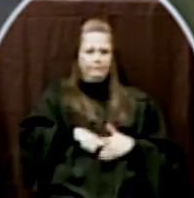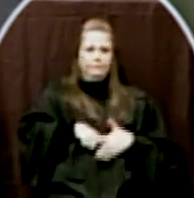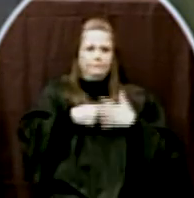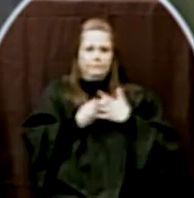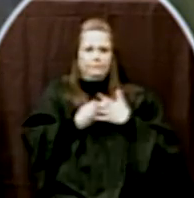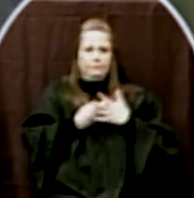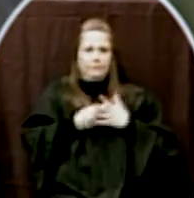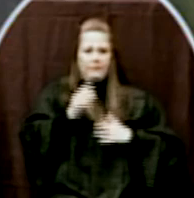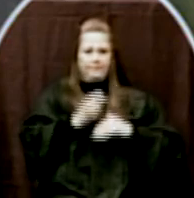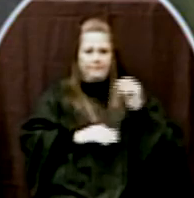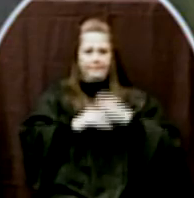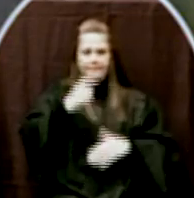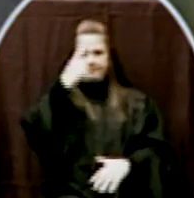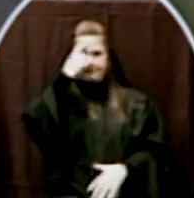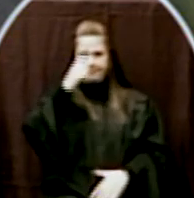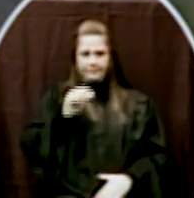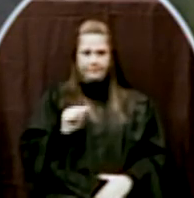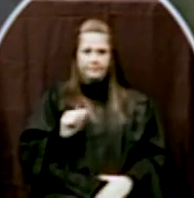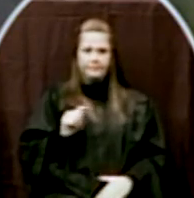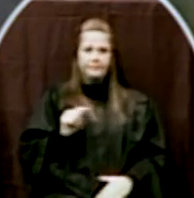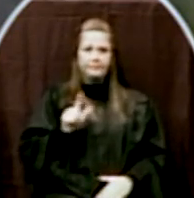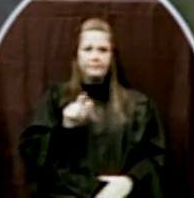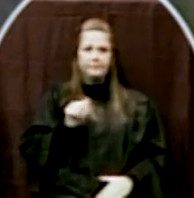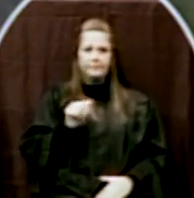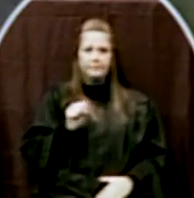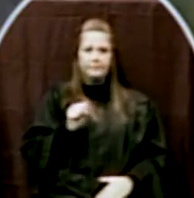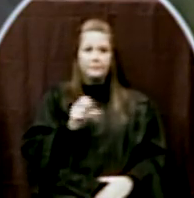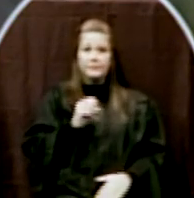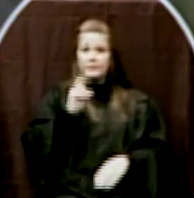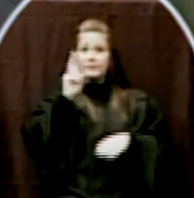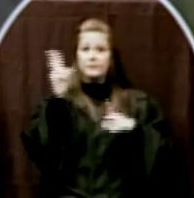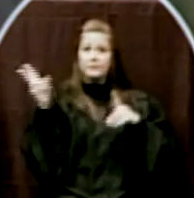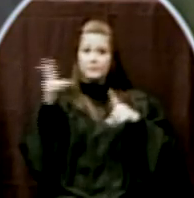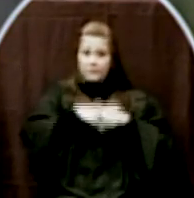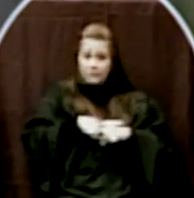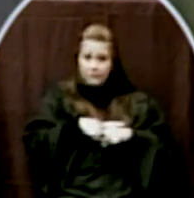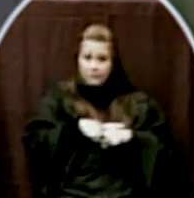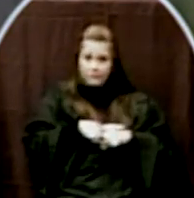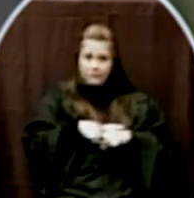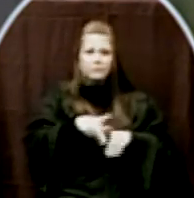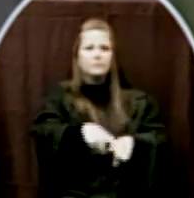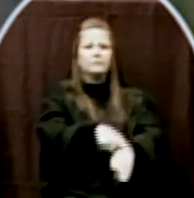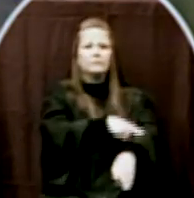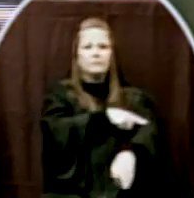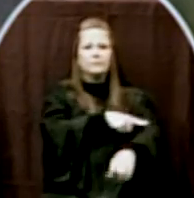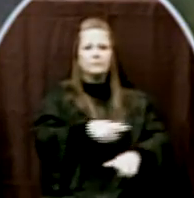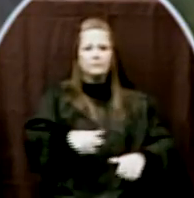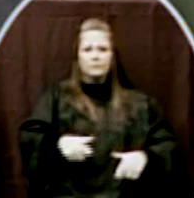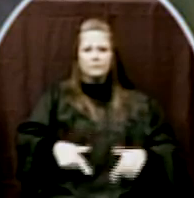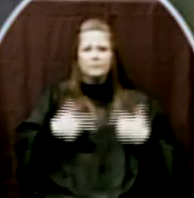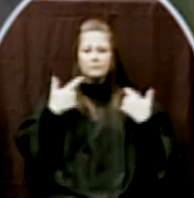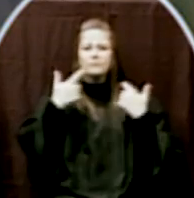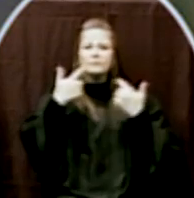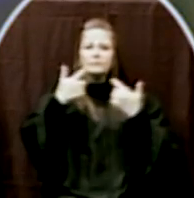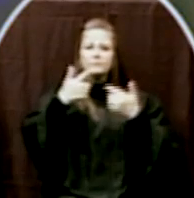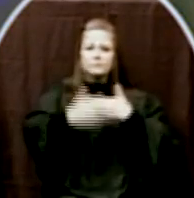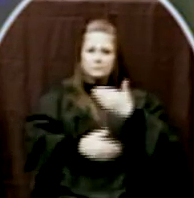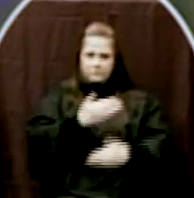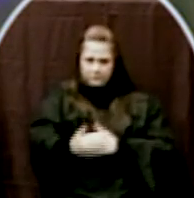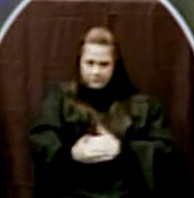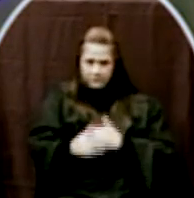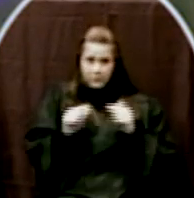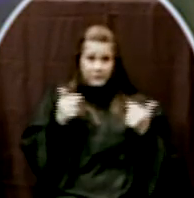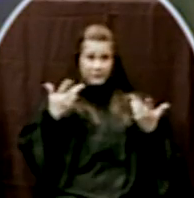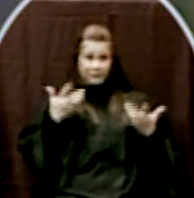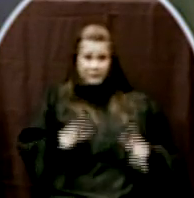mental atlas and using it is a lifelong pursuit. So as soon as you're finished here, you need to go out and see